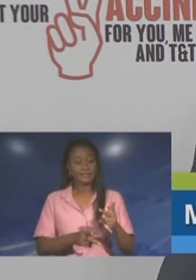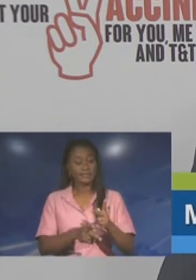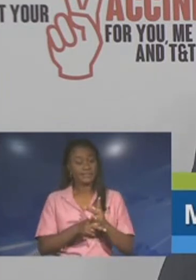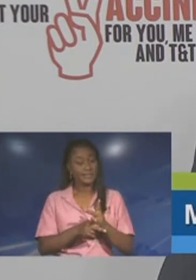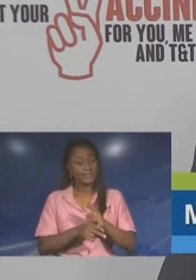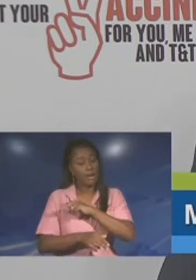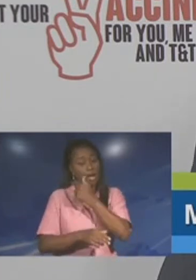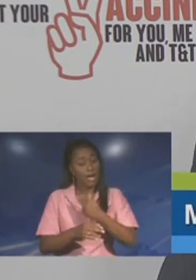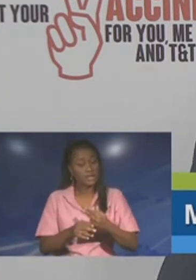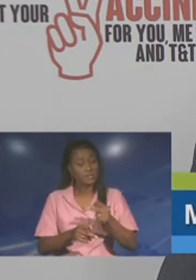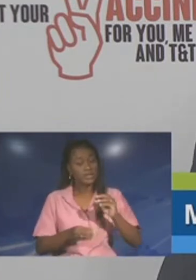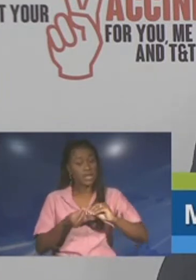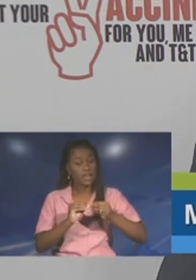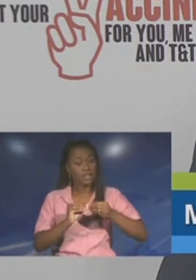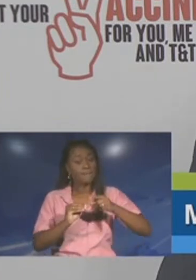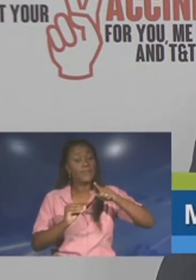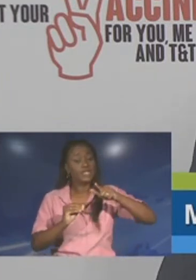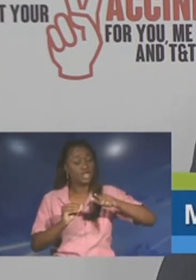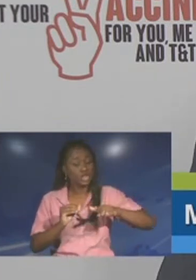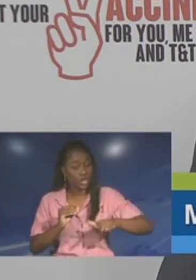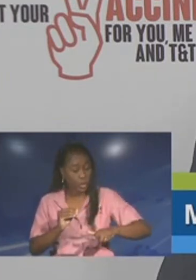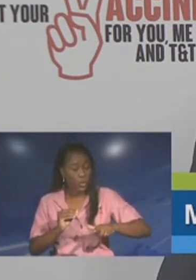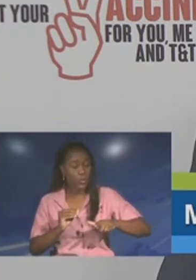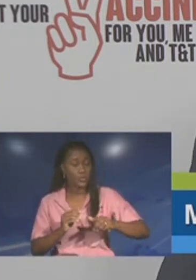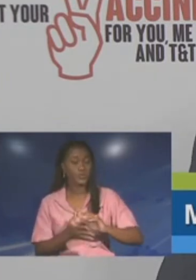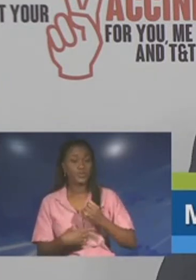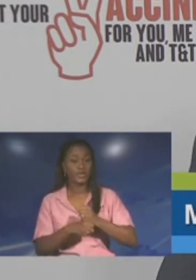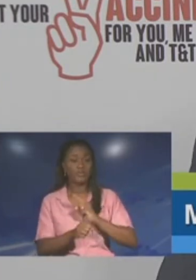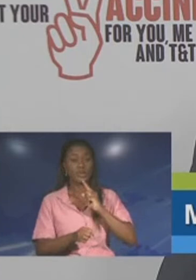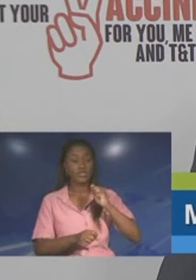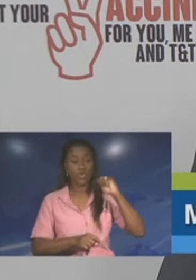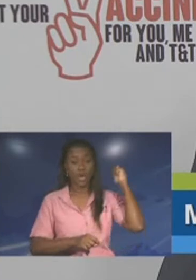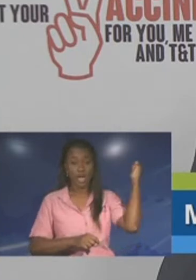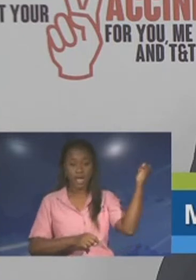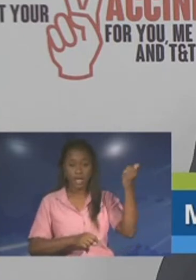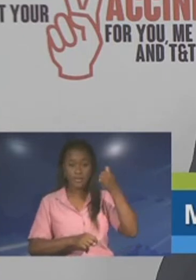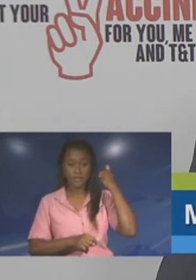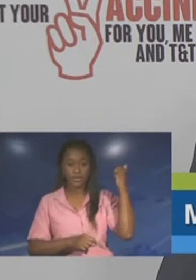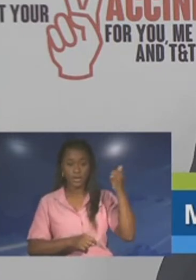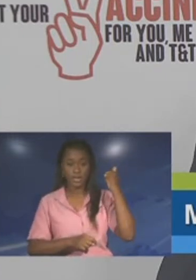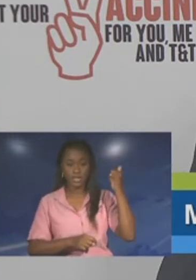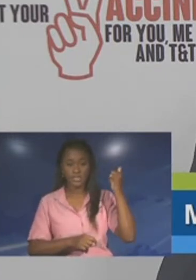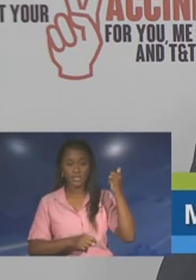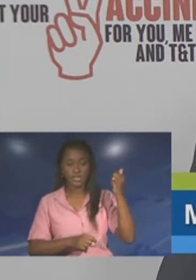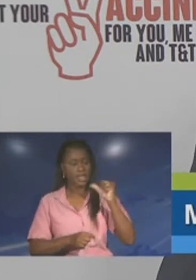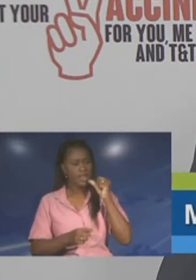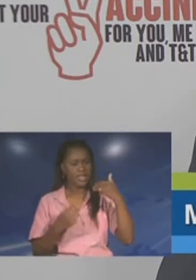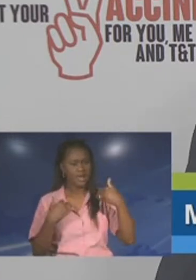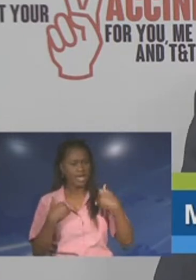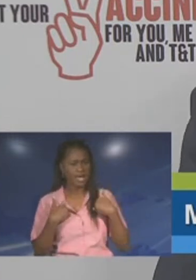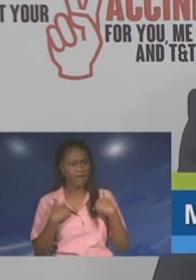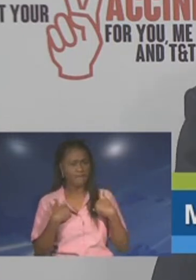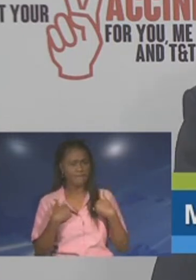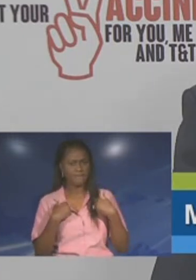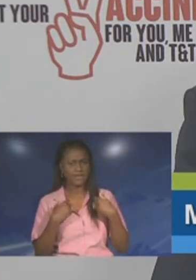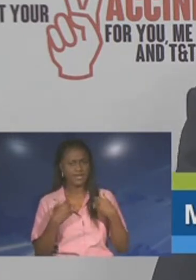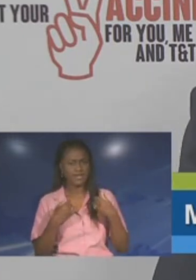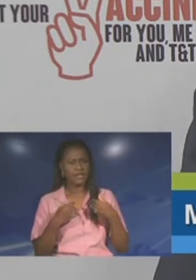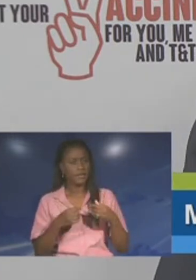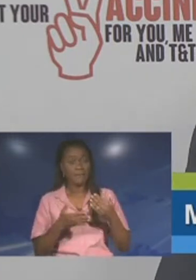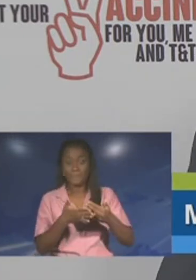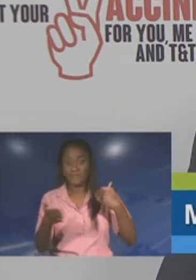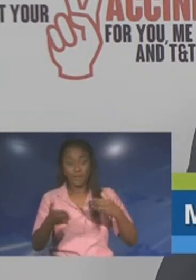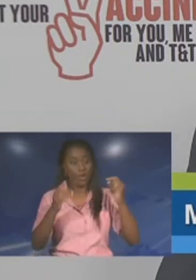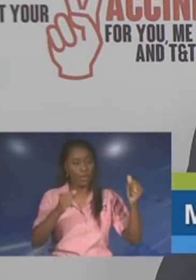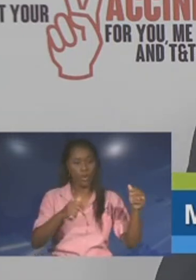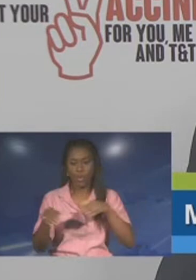numbers down where they have been. Make sure our ambulance services don't have to respond as they used to have